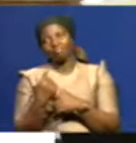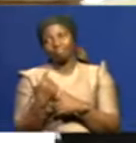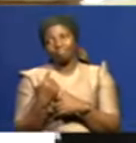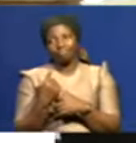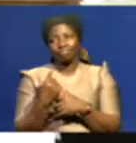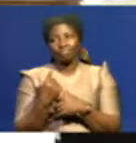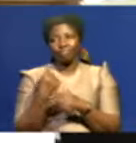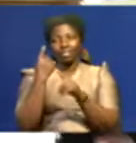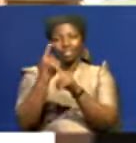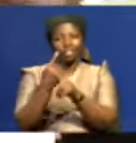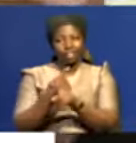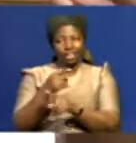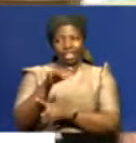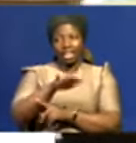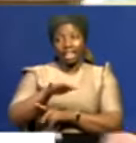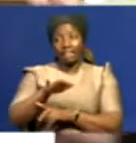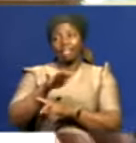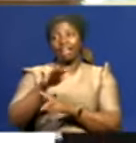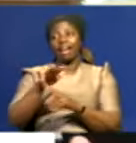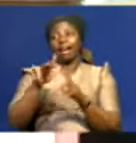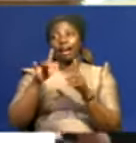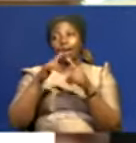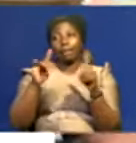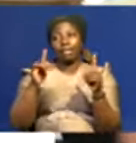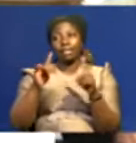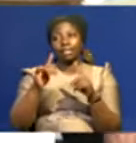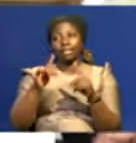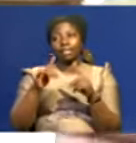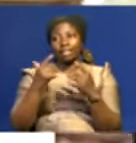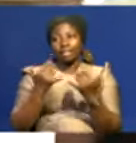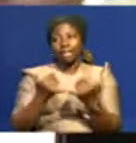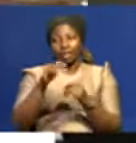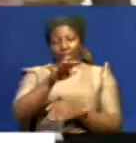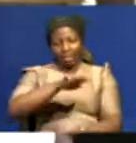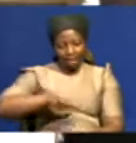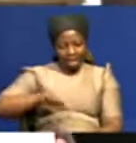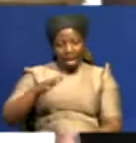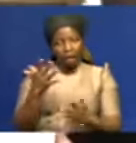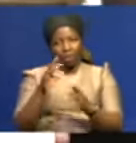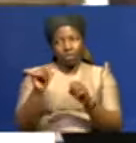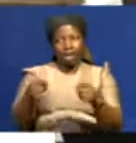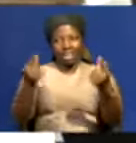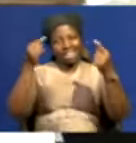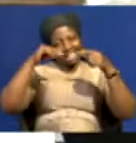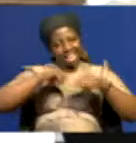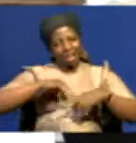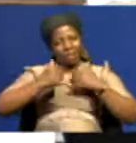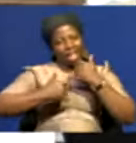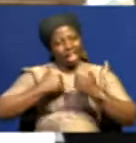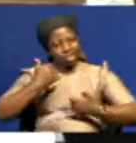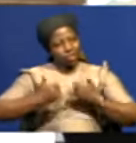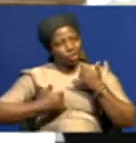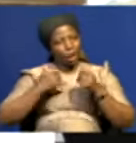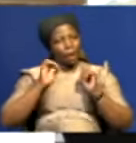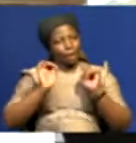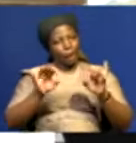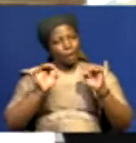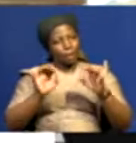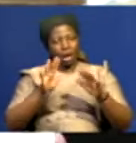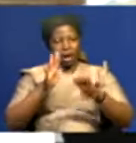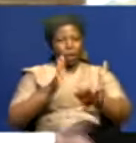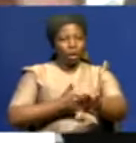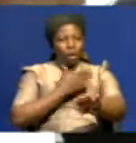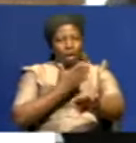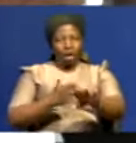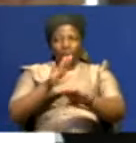Kedong, etc., rally kisha jioni, there's a platform for you where you can come, chill, enjoy the music from the young and talented